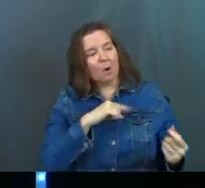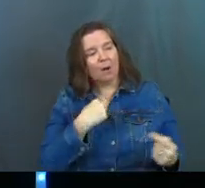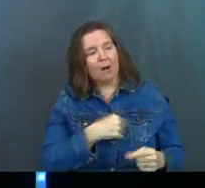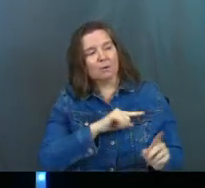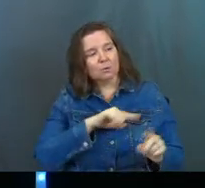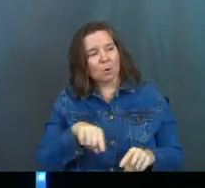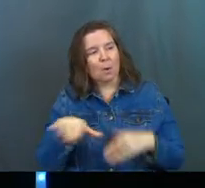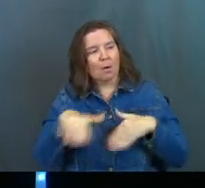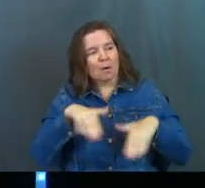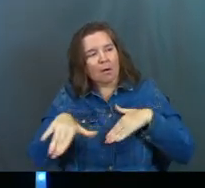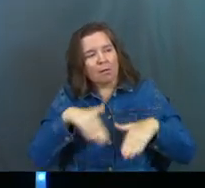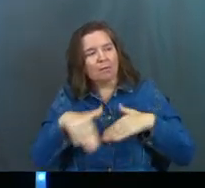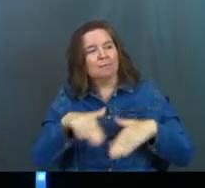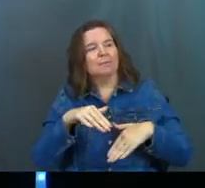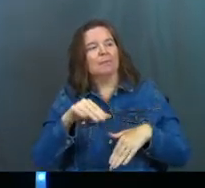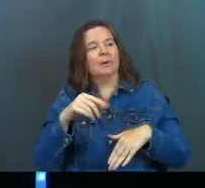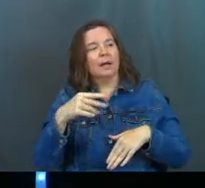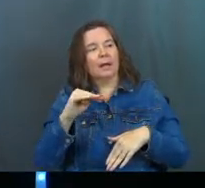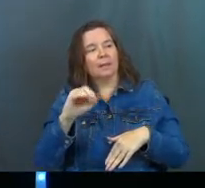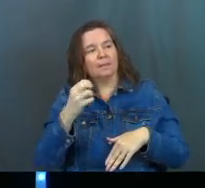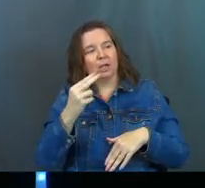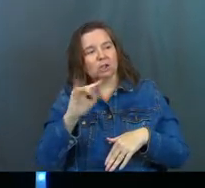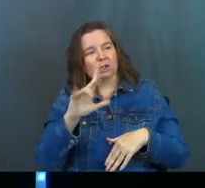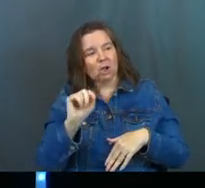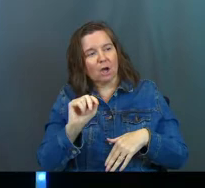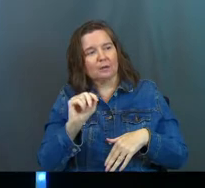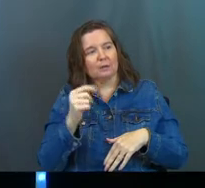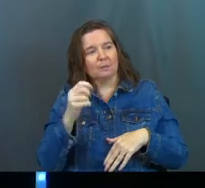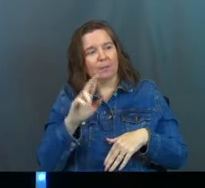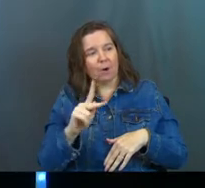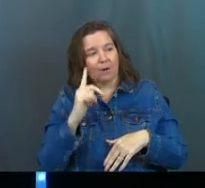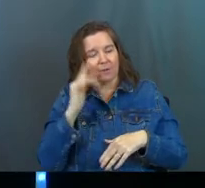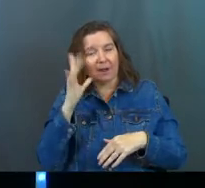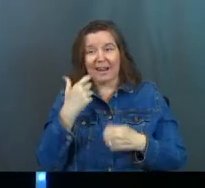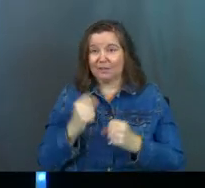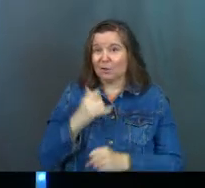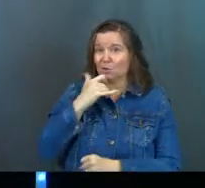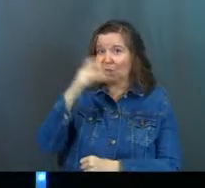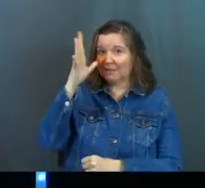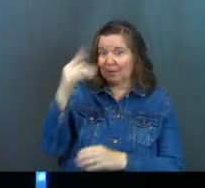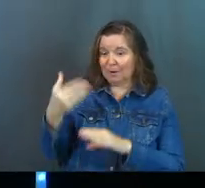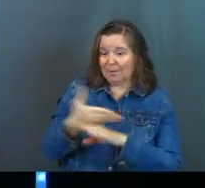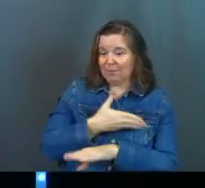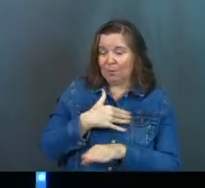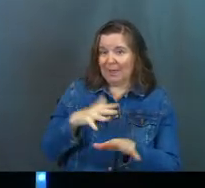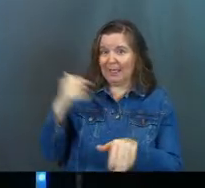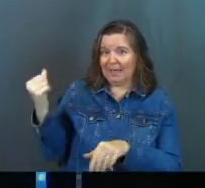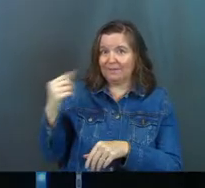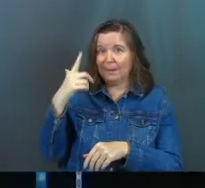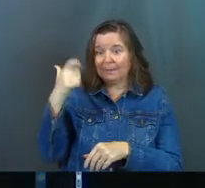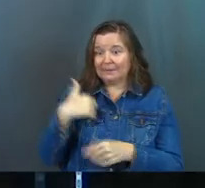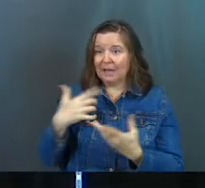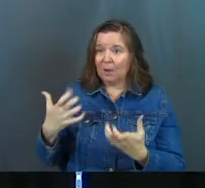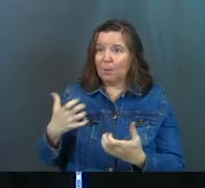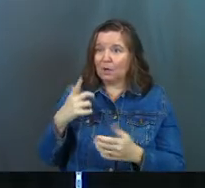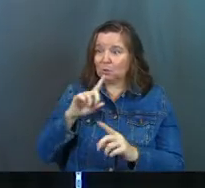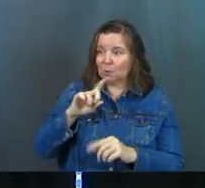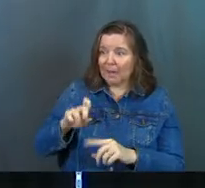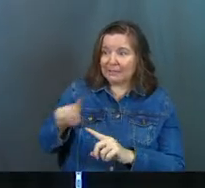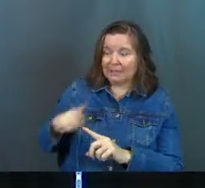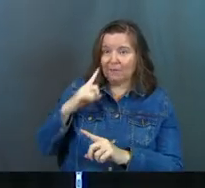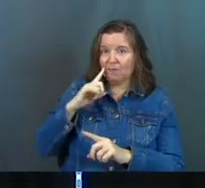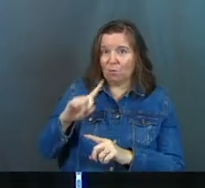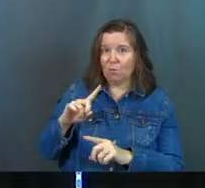want us to go on this big hike at McNaughton Park on Father's Day. And I tried to call her dad right before we left because I wanted to ask